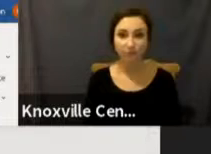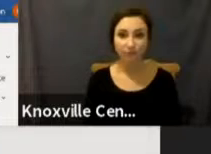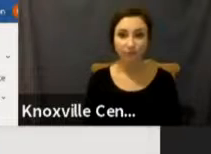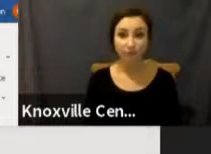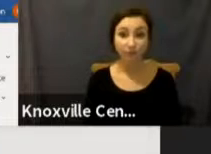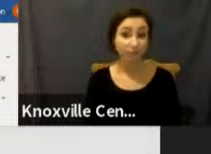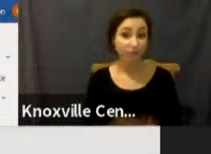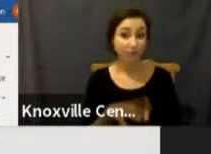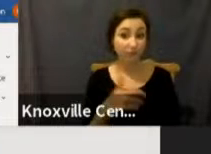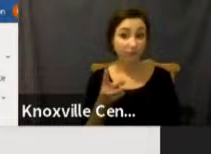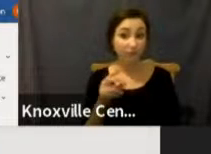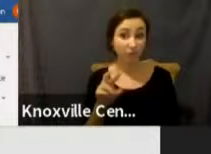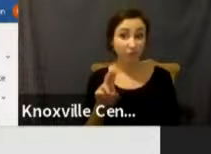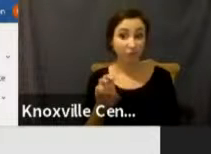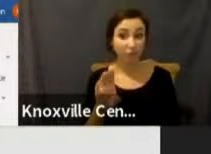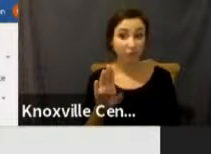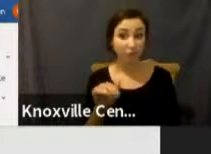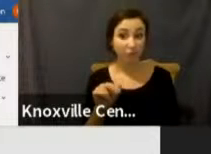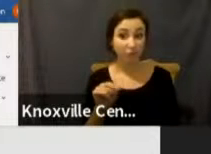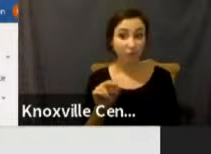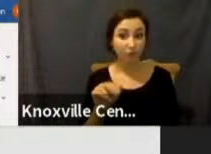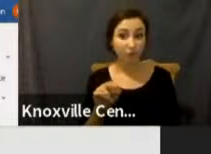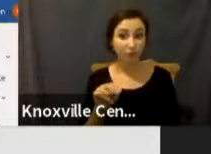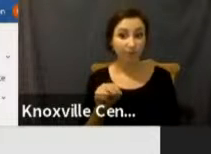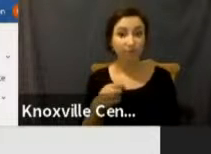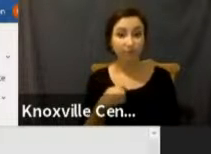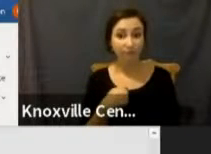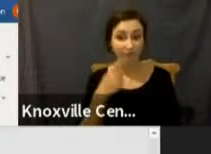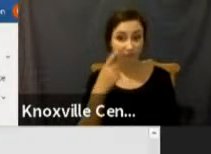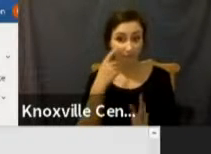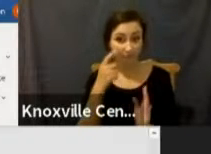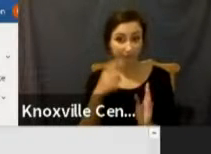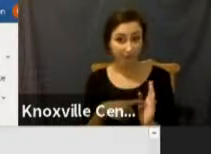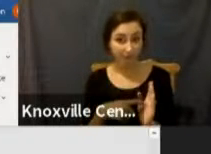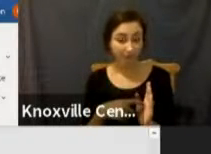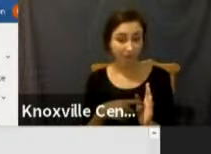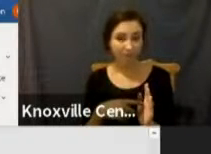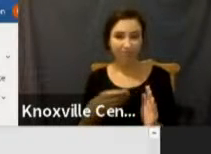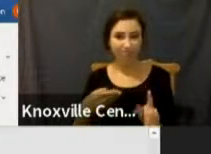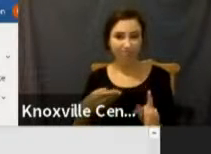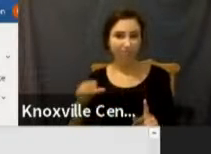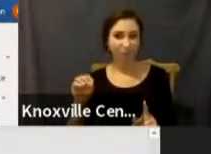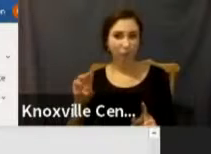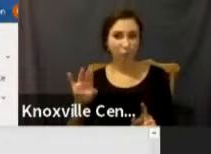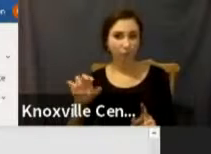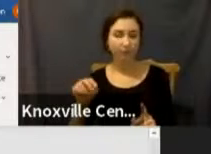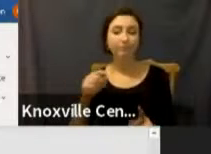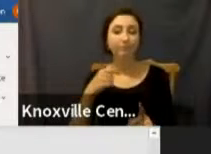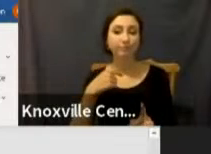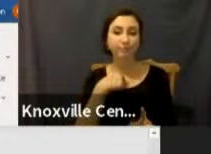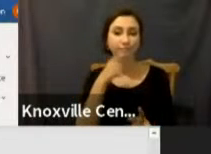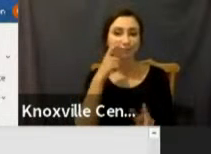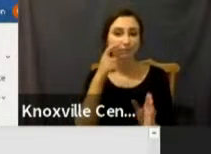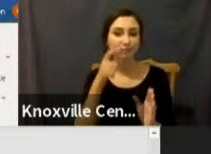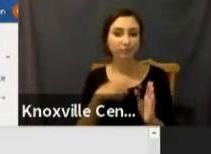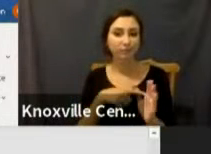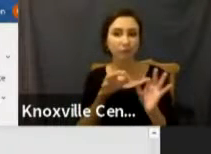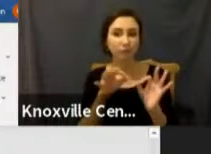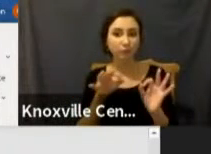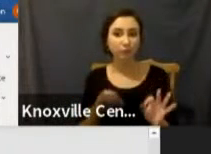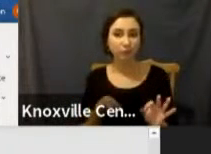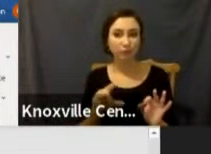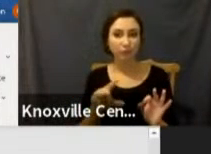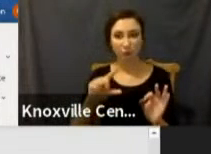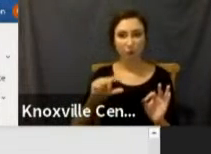Dr. Buchanan, Mm-hmm. I noticed that that on this form, the small